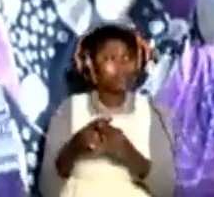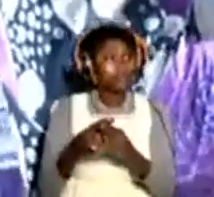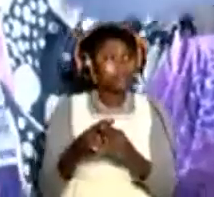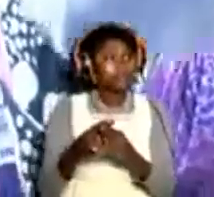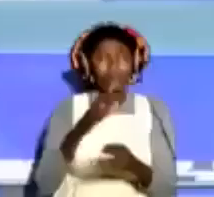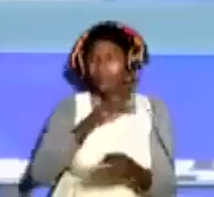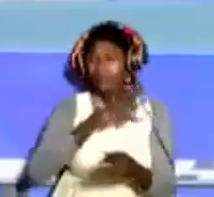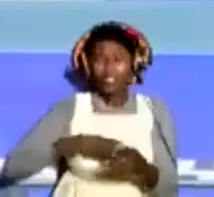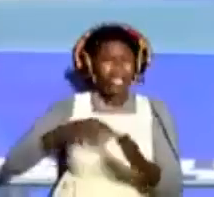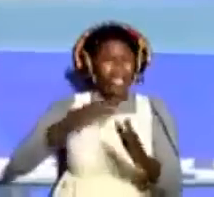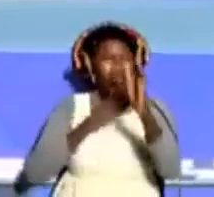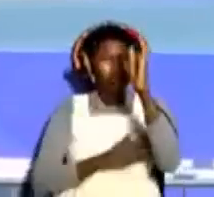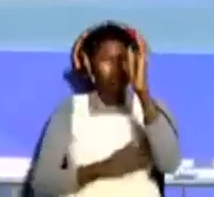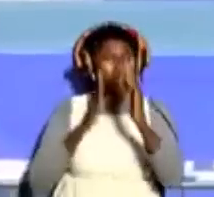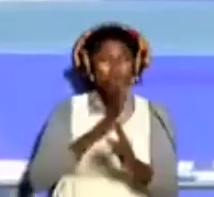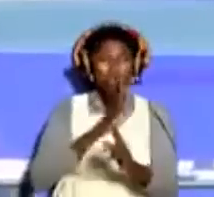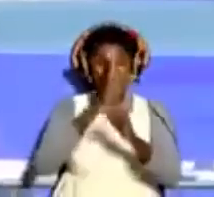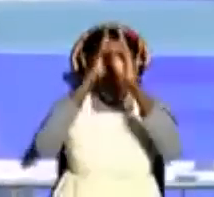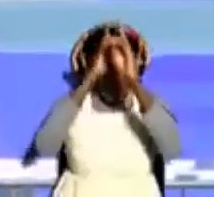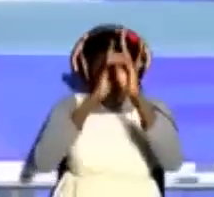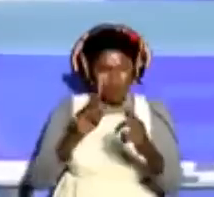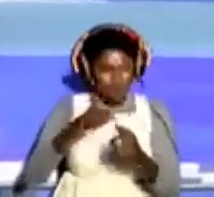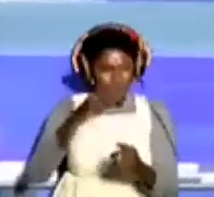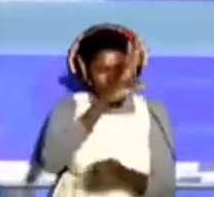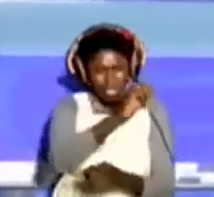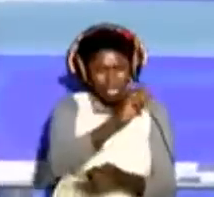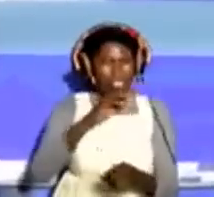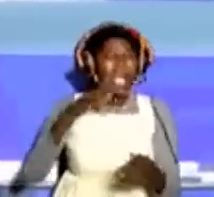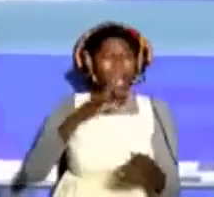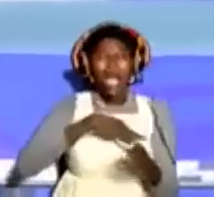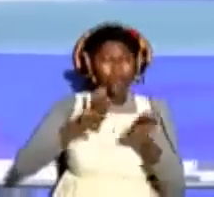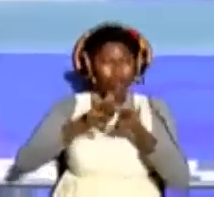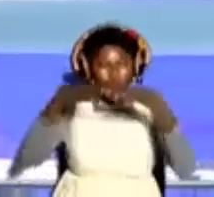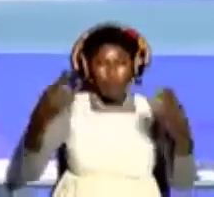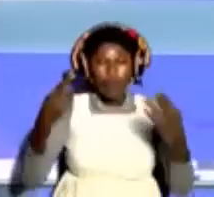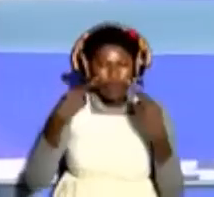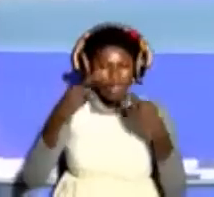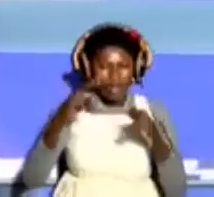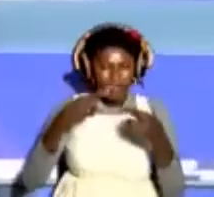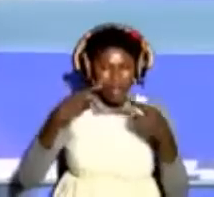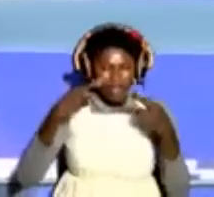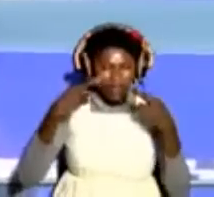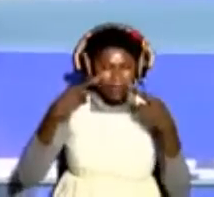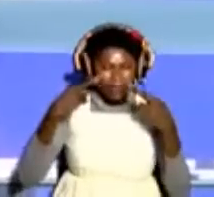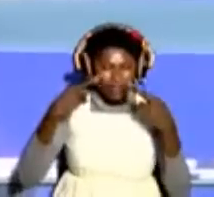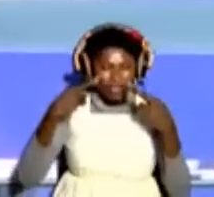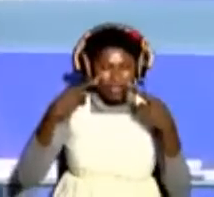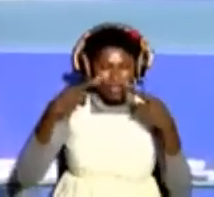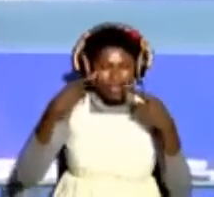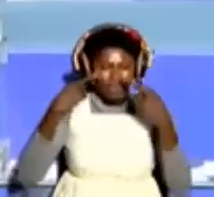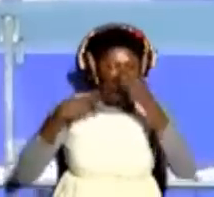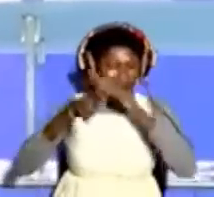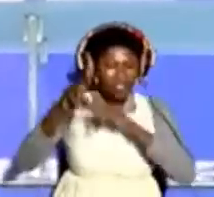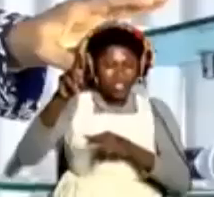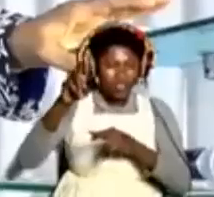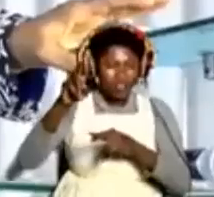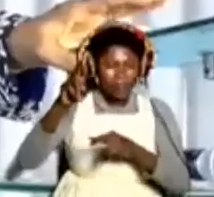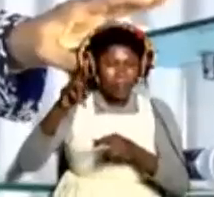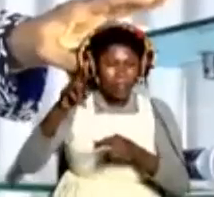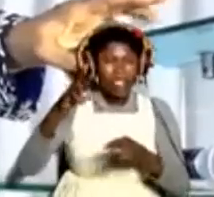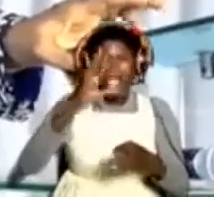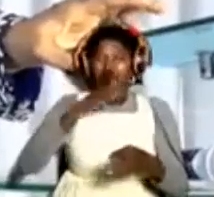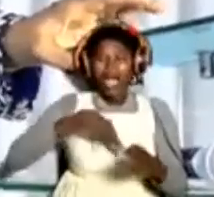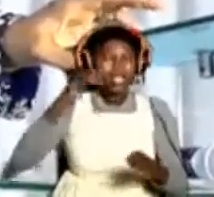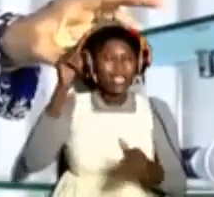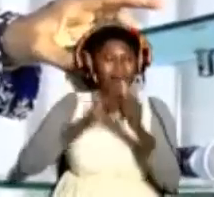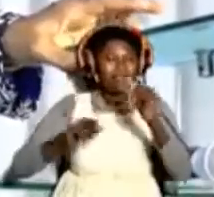that you will open unto him, Lord, the revelation of your word every time at a new level in